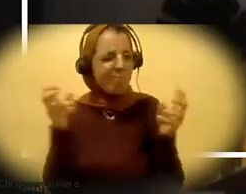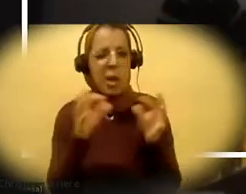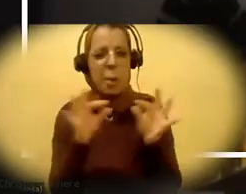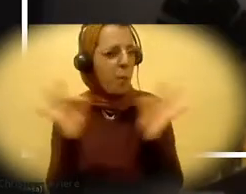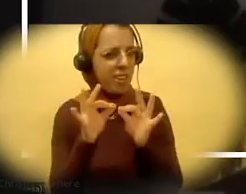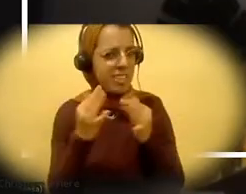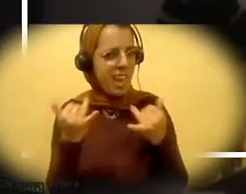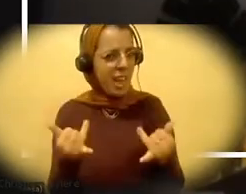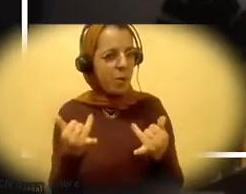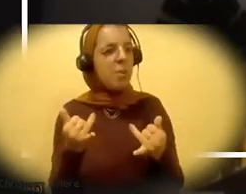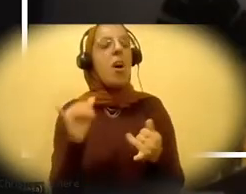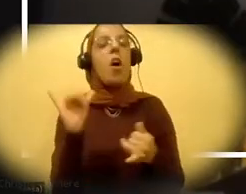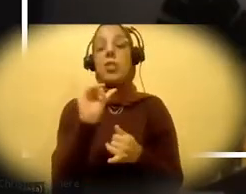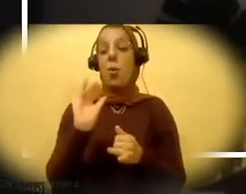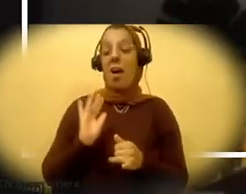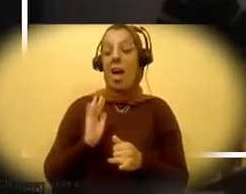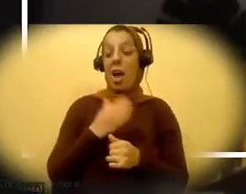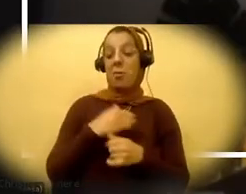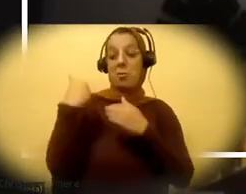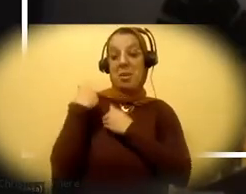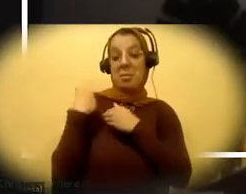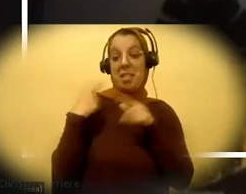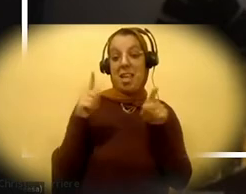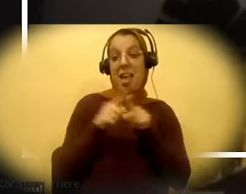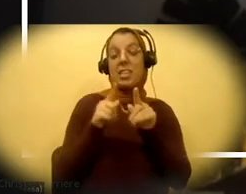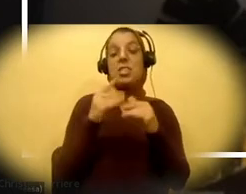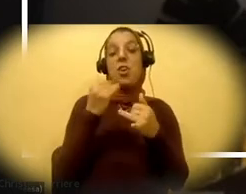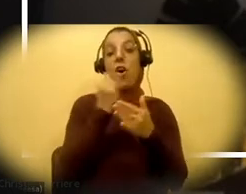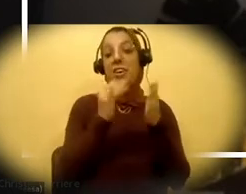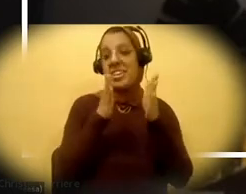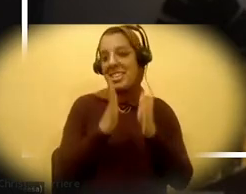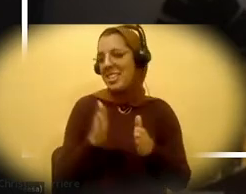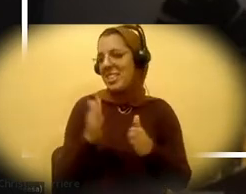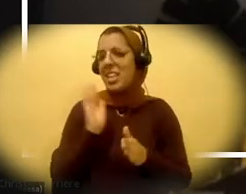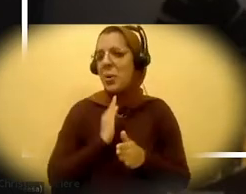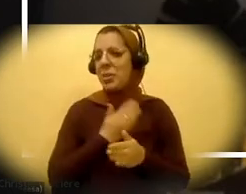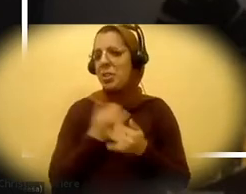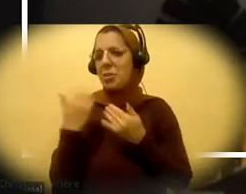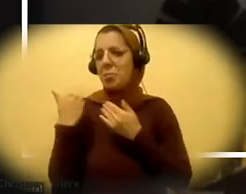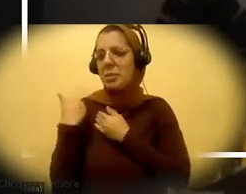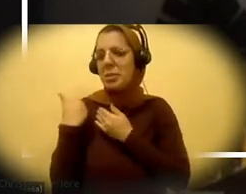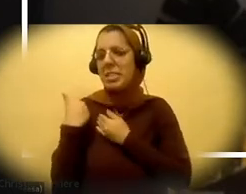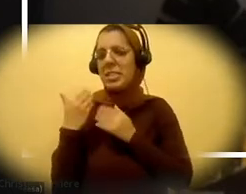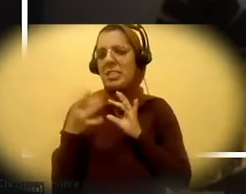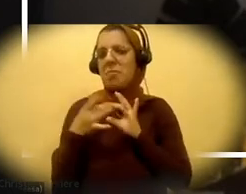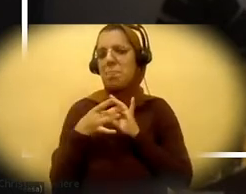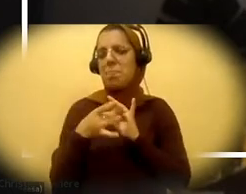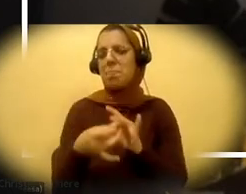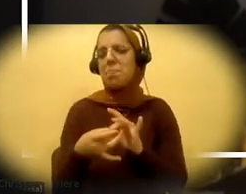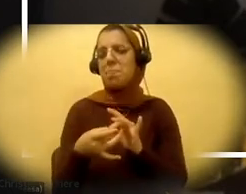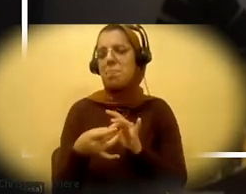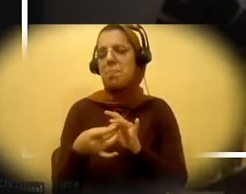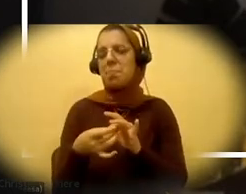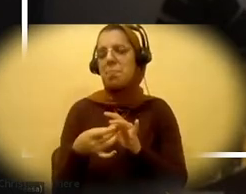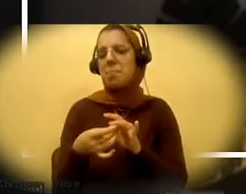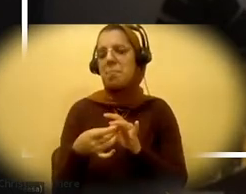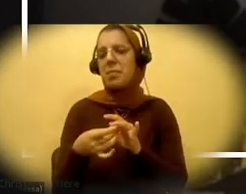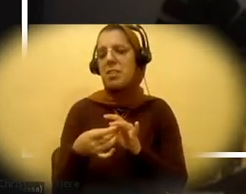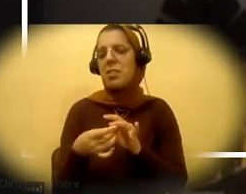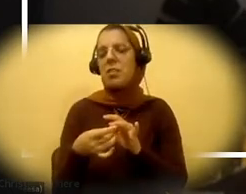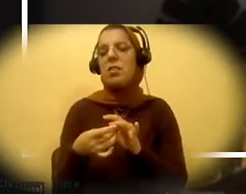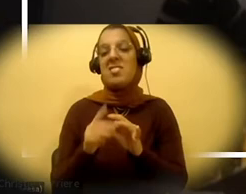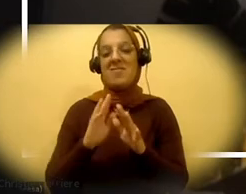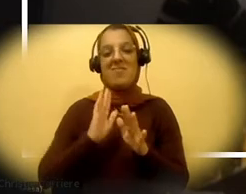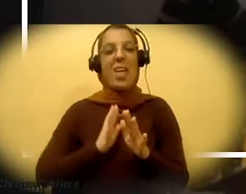what is our responsibility as artists in terms of, you know, kind of our role in